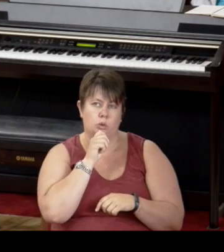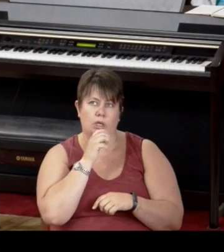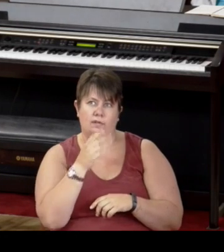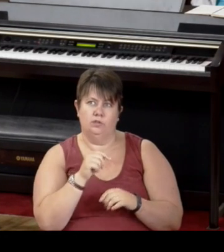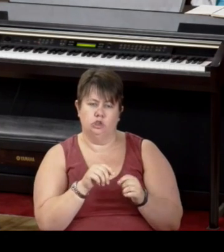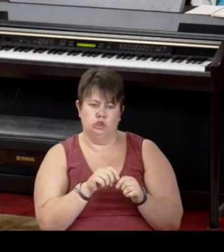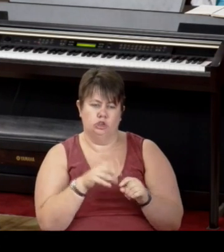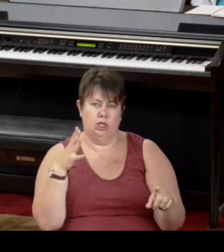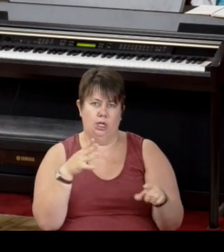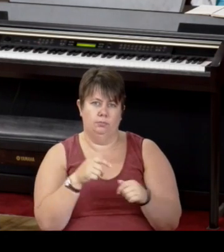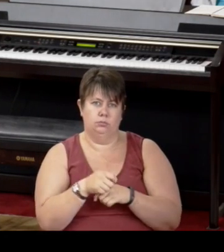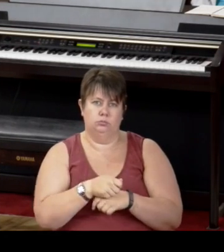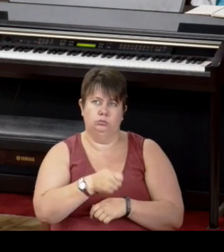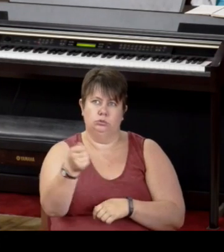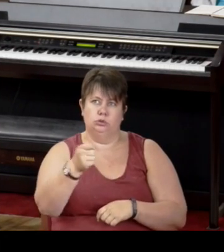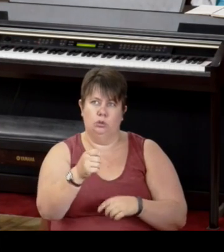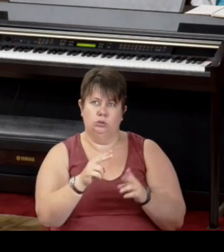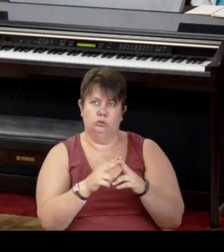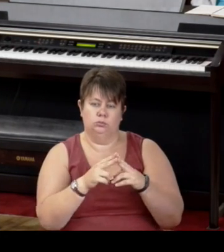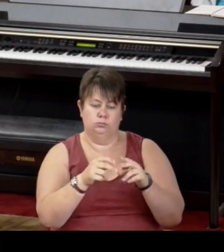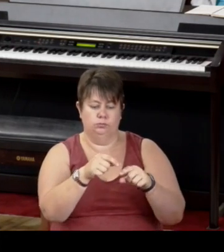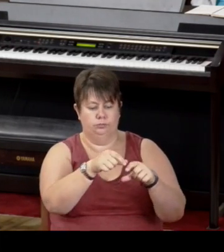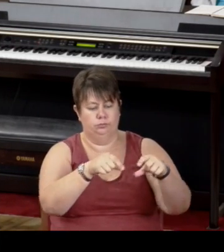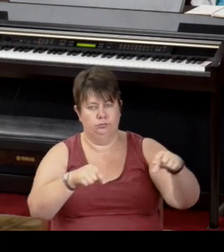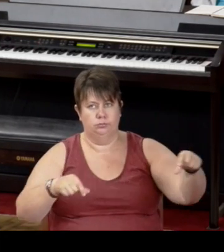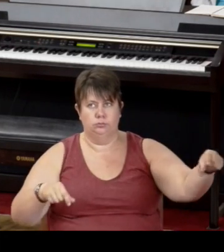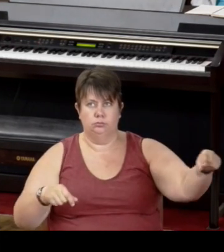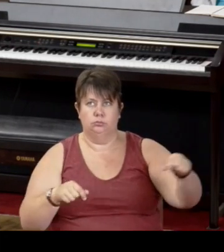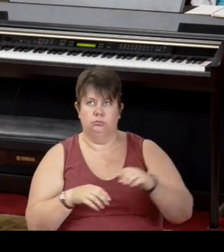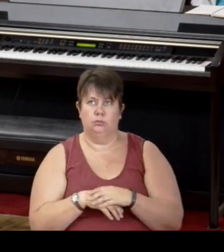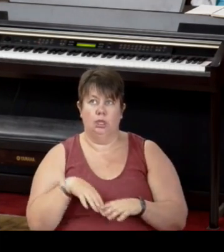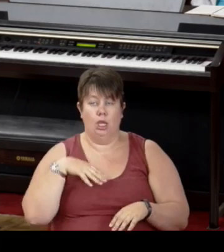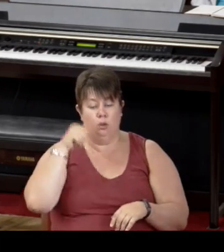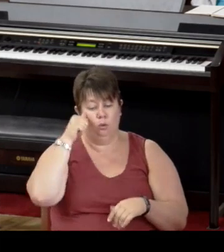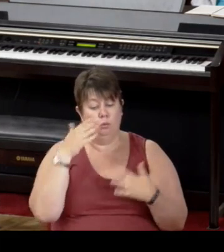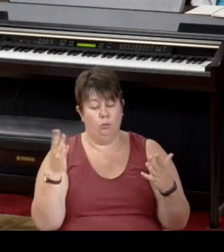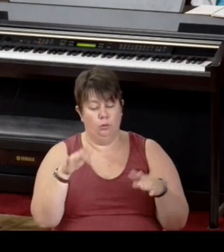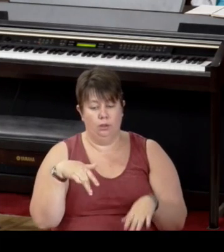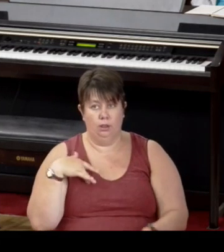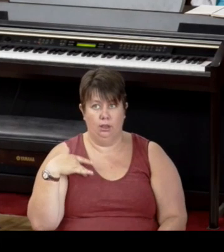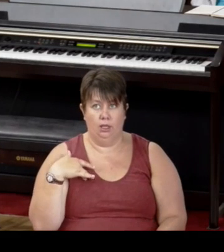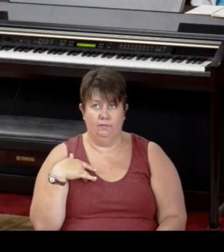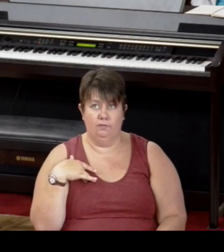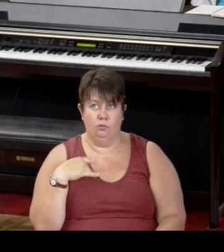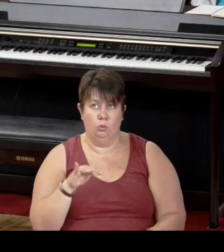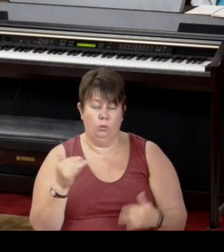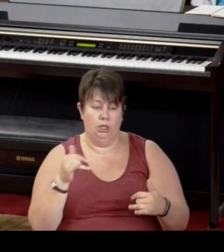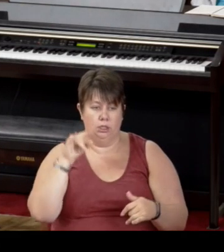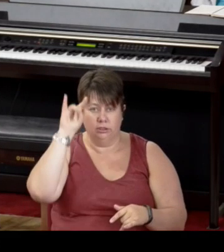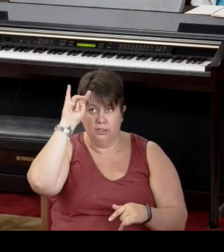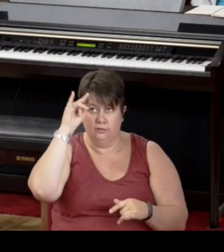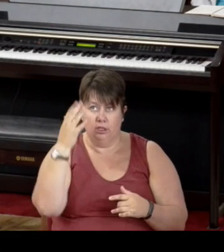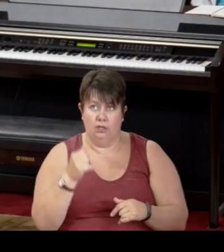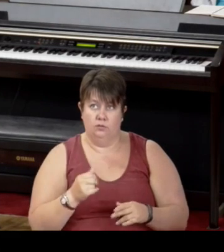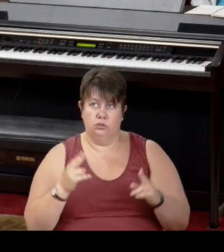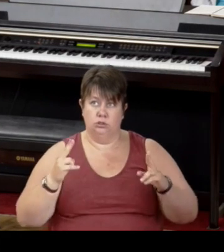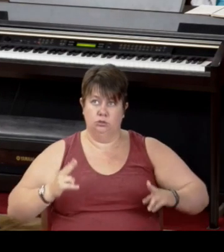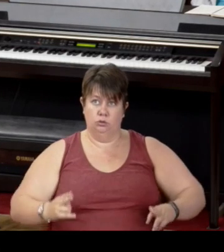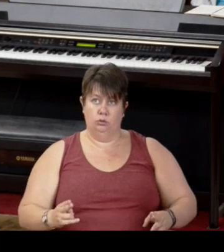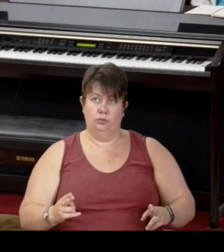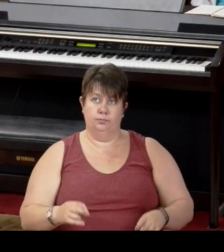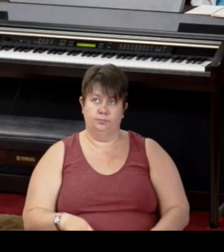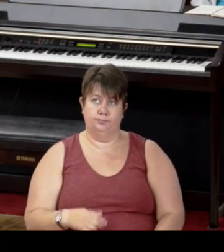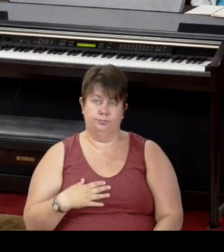sword. I know where you live, where Satan has his throne, yet you remain true to my